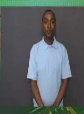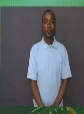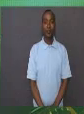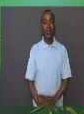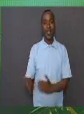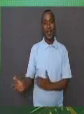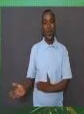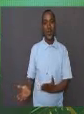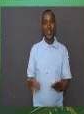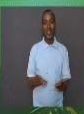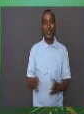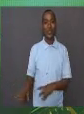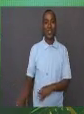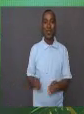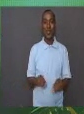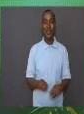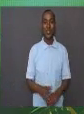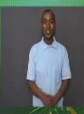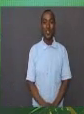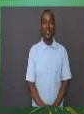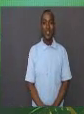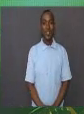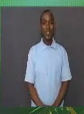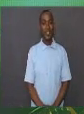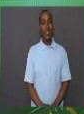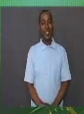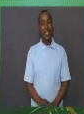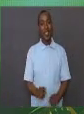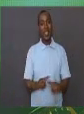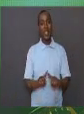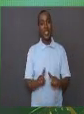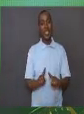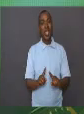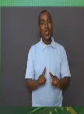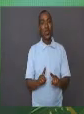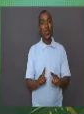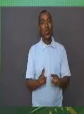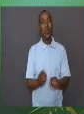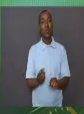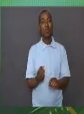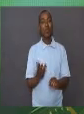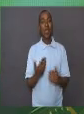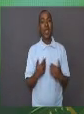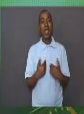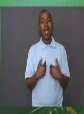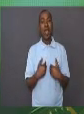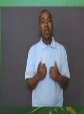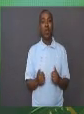Welcome back, students. There are many food chains that you might have thought